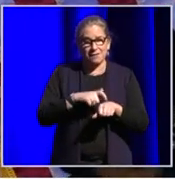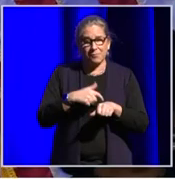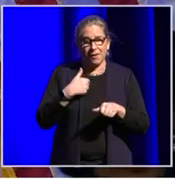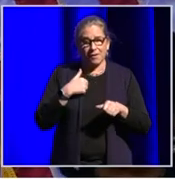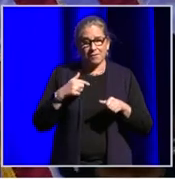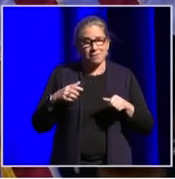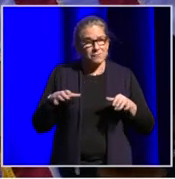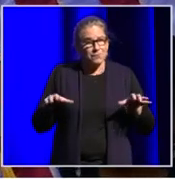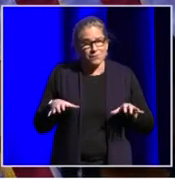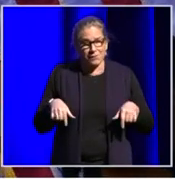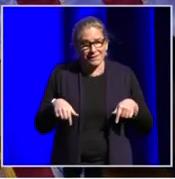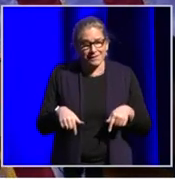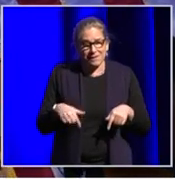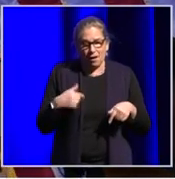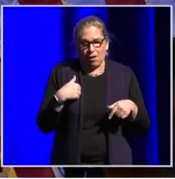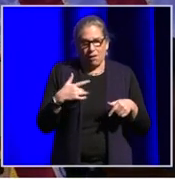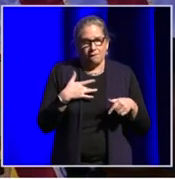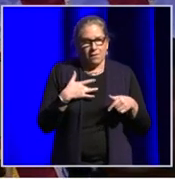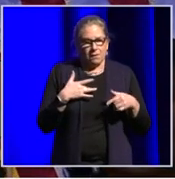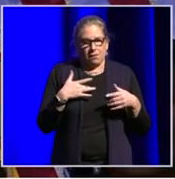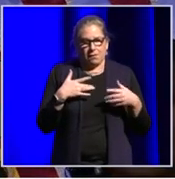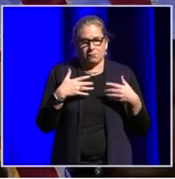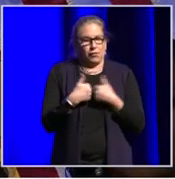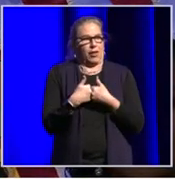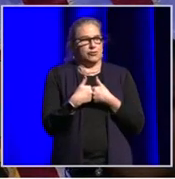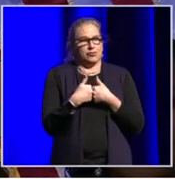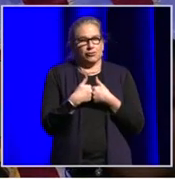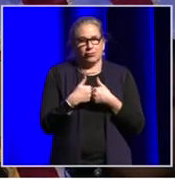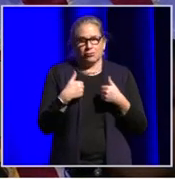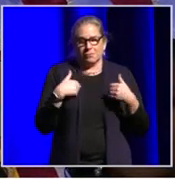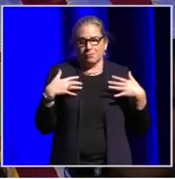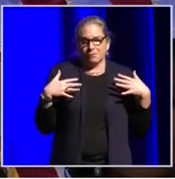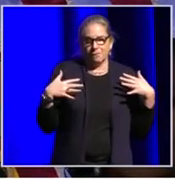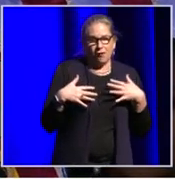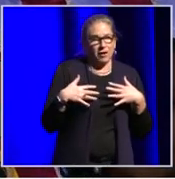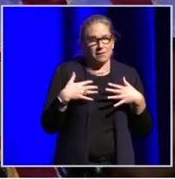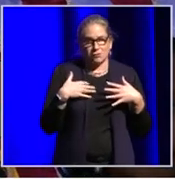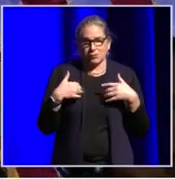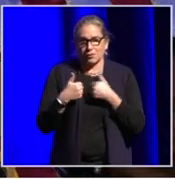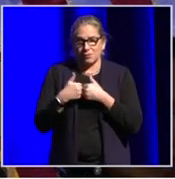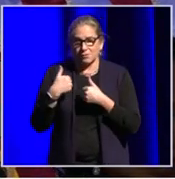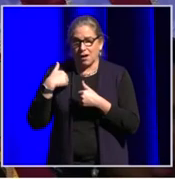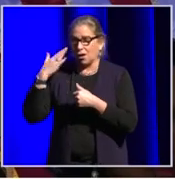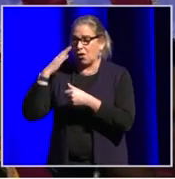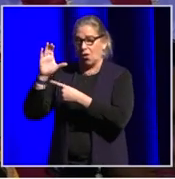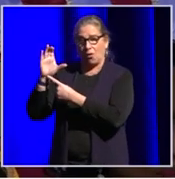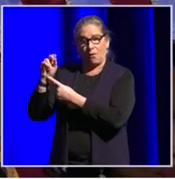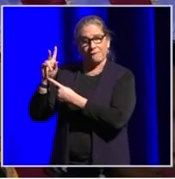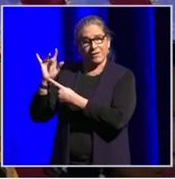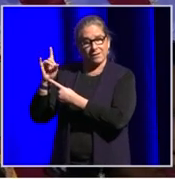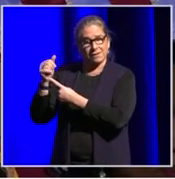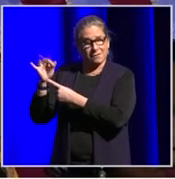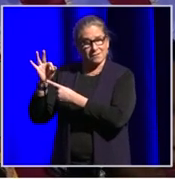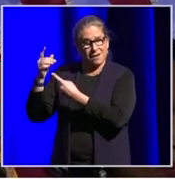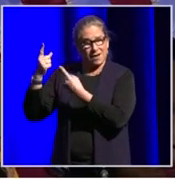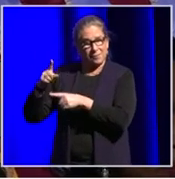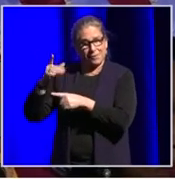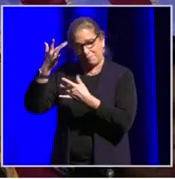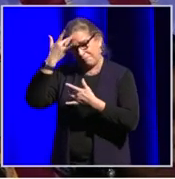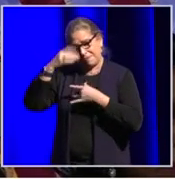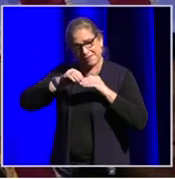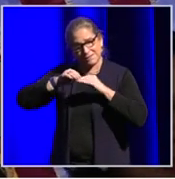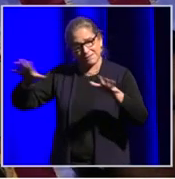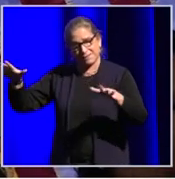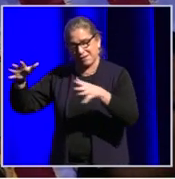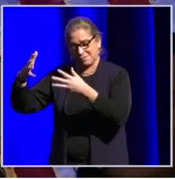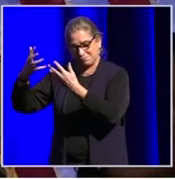dual challenges coming in part from the aftershocks of COVID. First, economic growth is not what it once